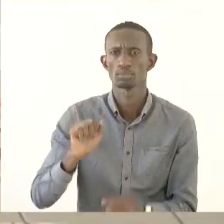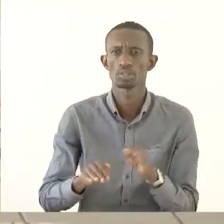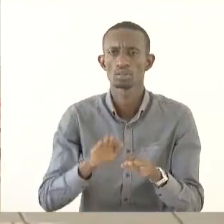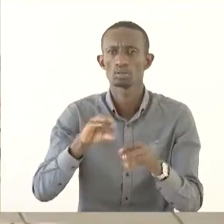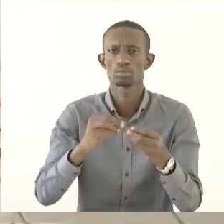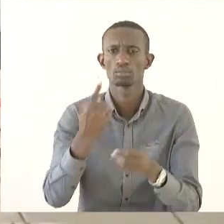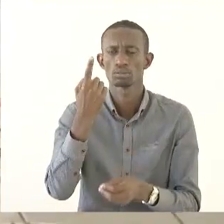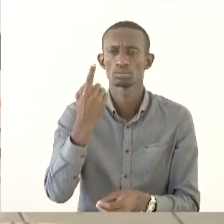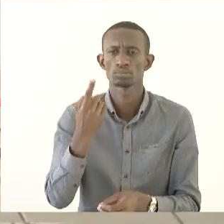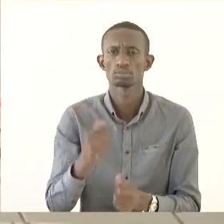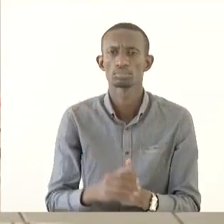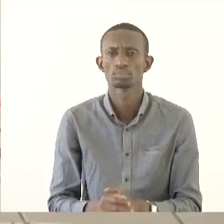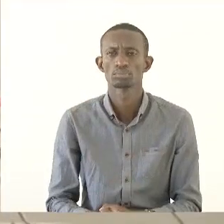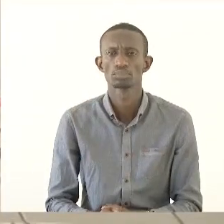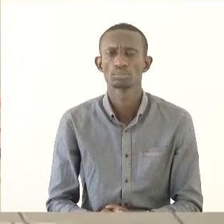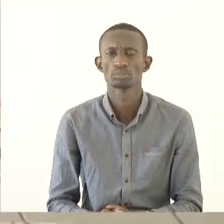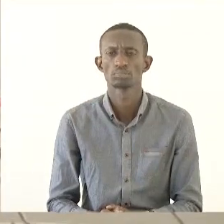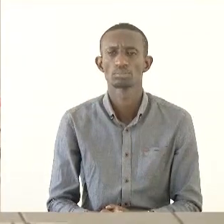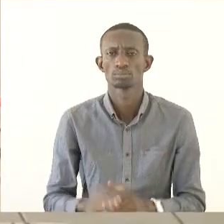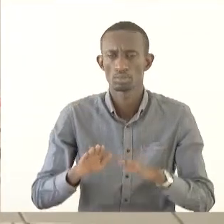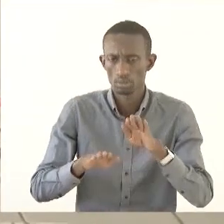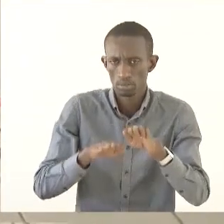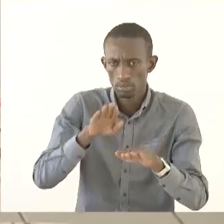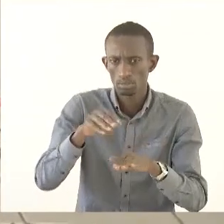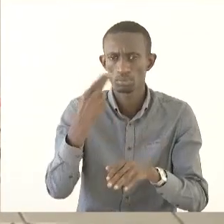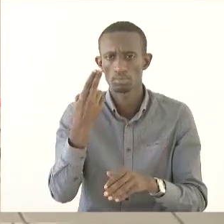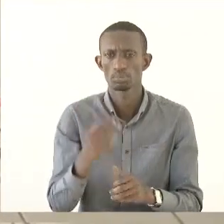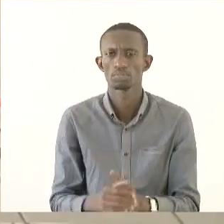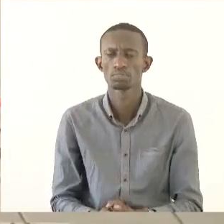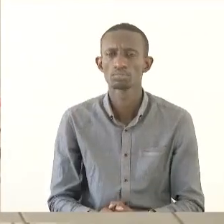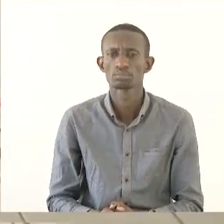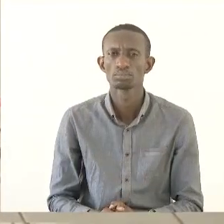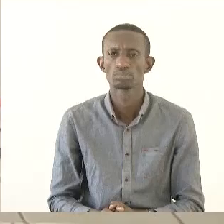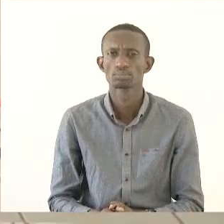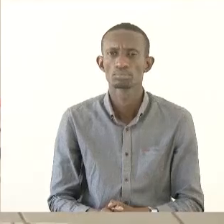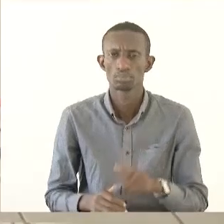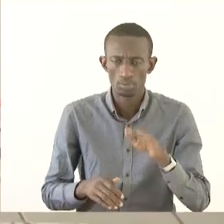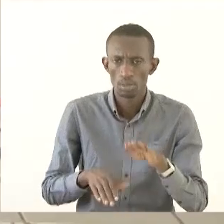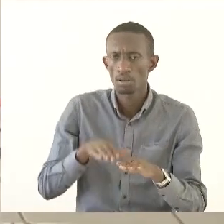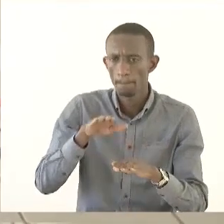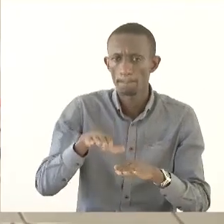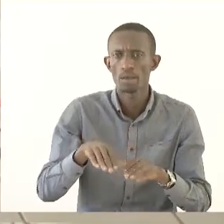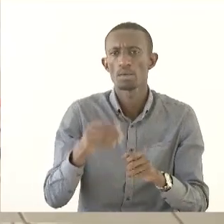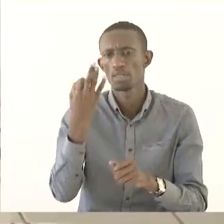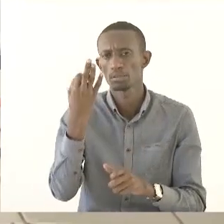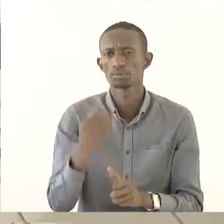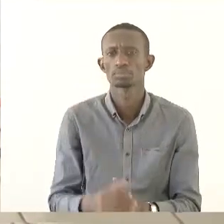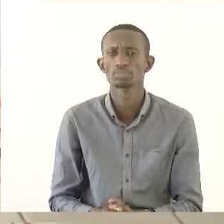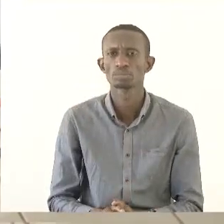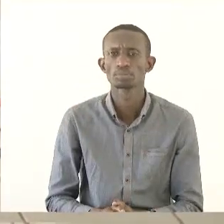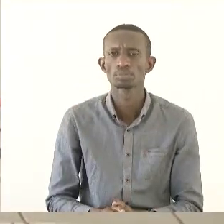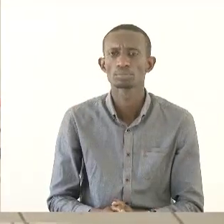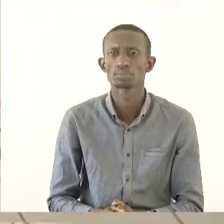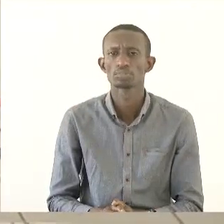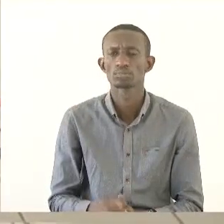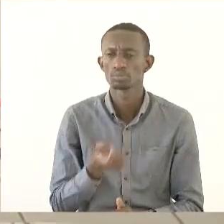We have step 1, we have step 2, and then we have step 3. We need to state